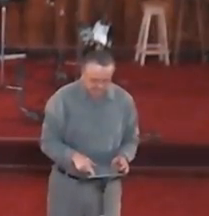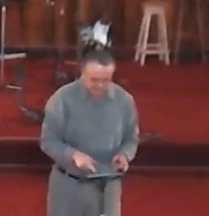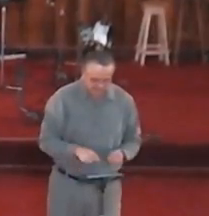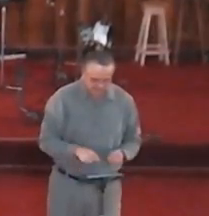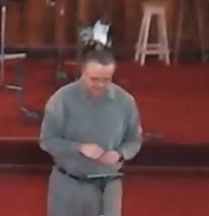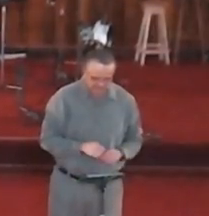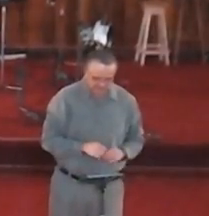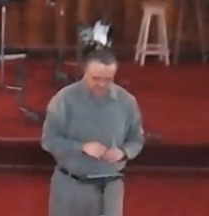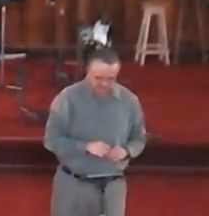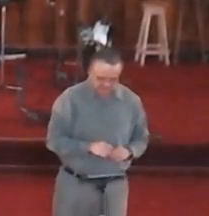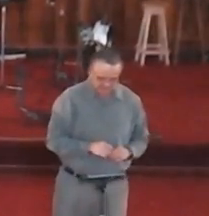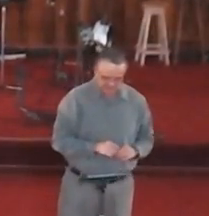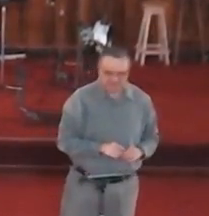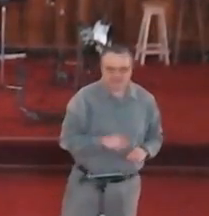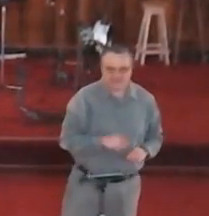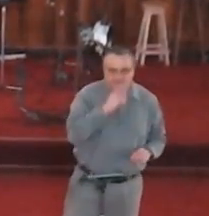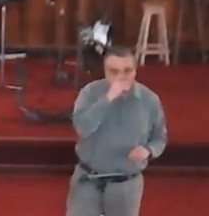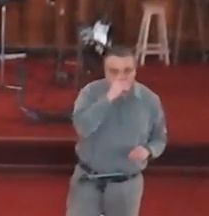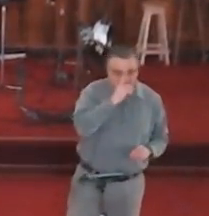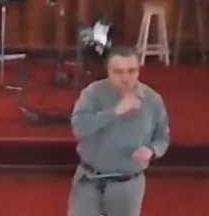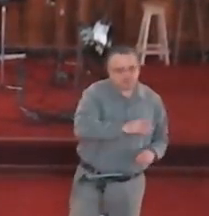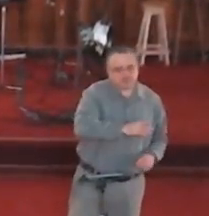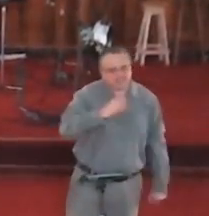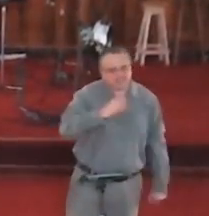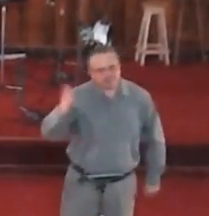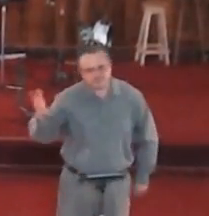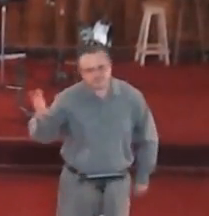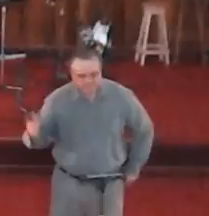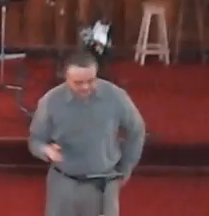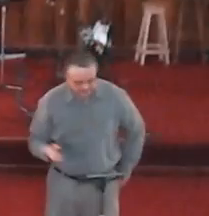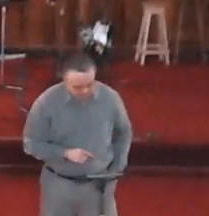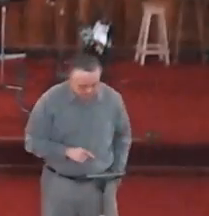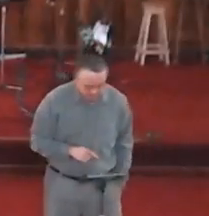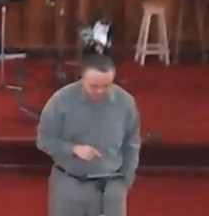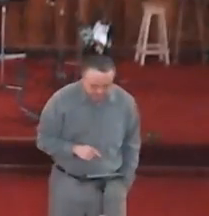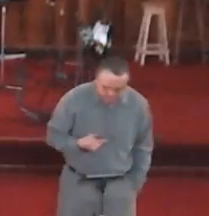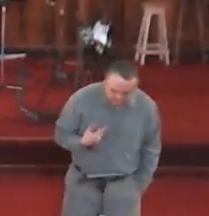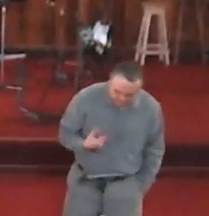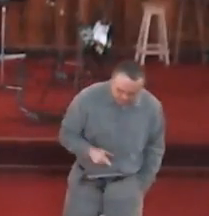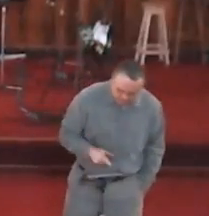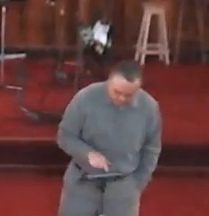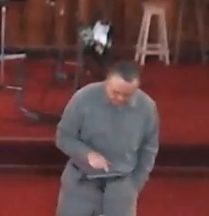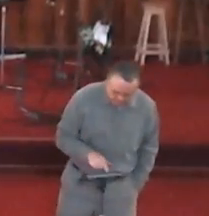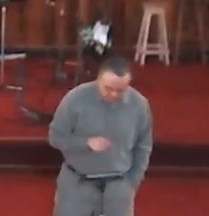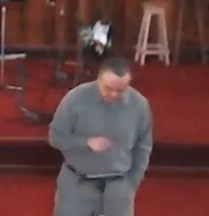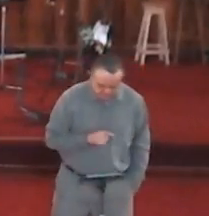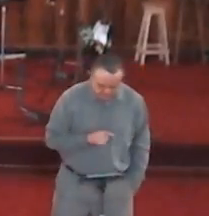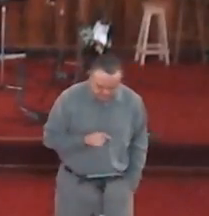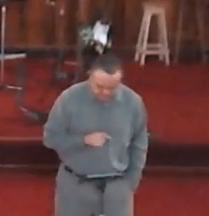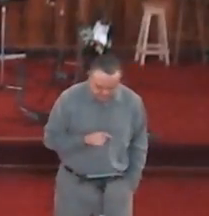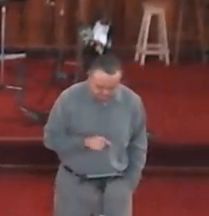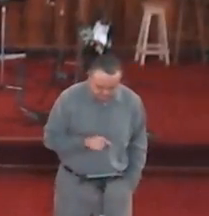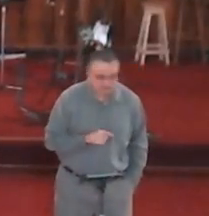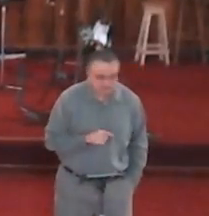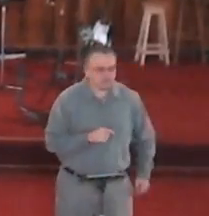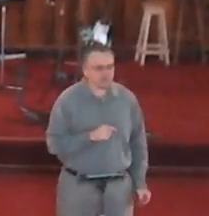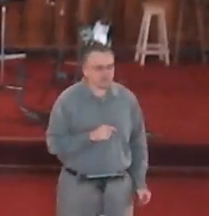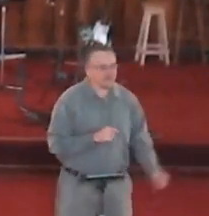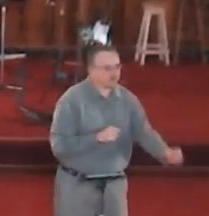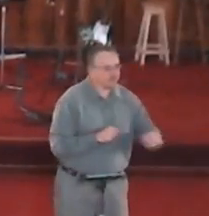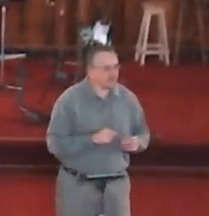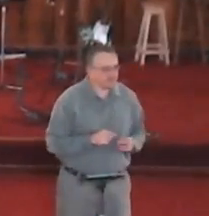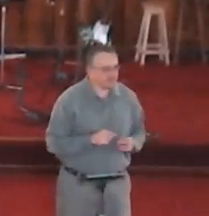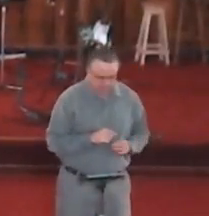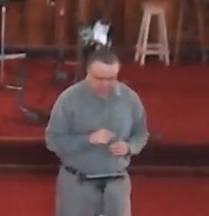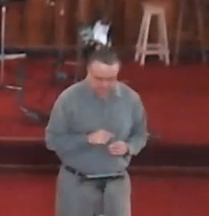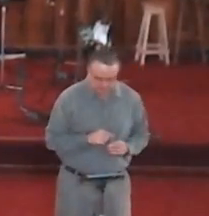Barnabas who makes the change, makes the switch. Vamos a Hechos 13 y vamos a ver otro episodio en la